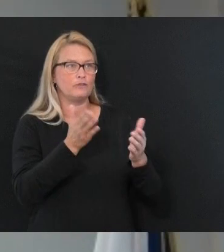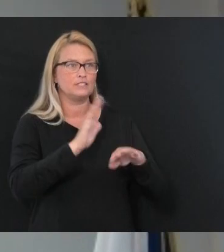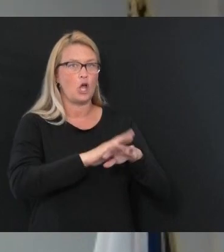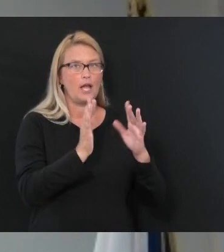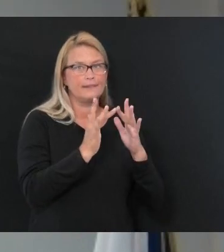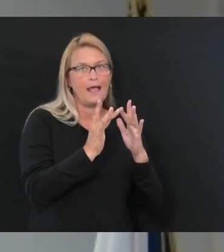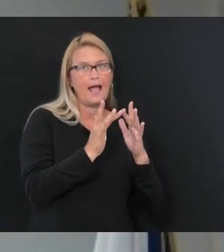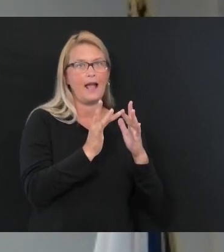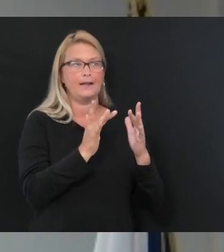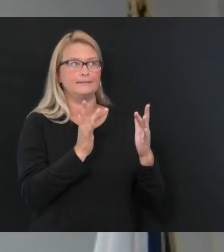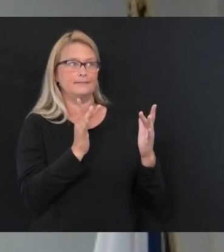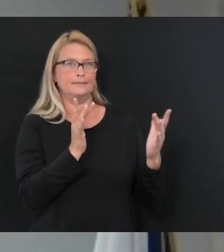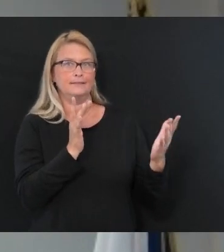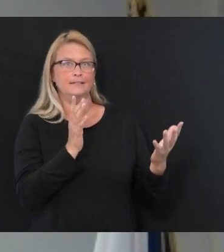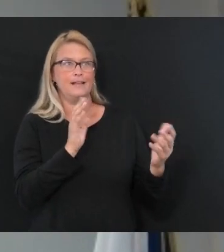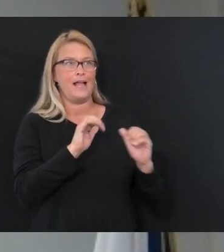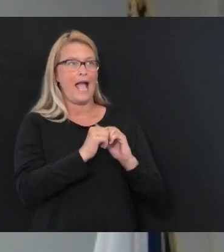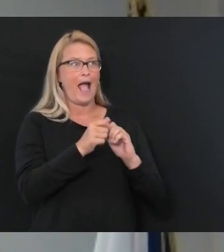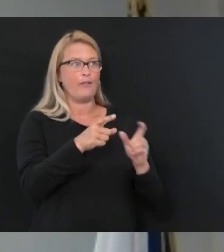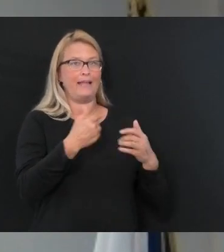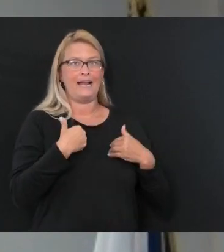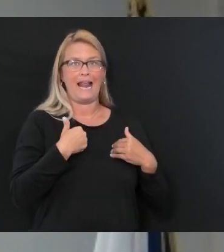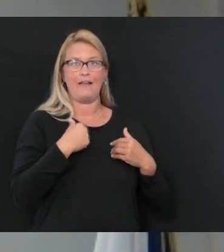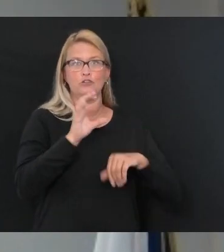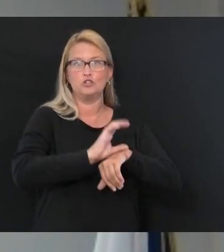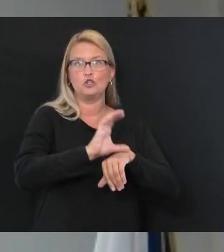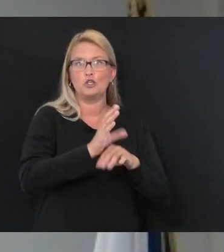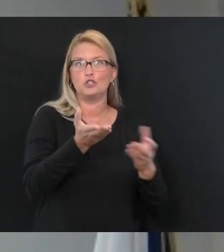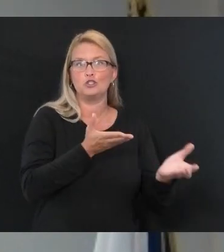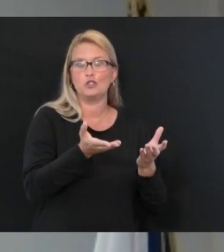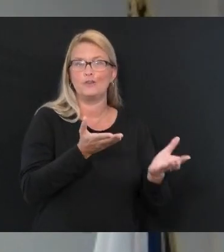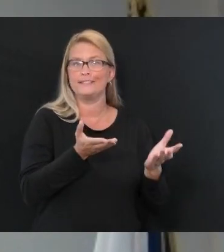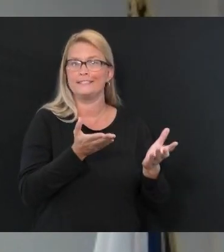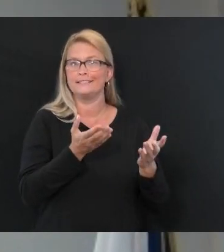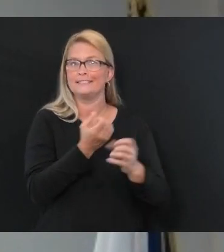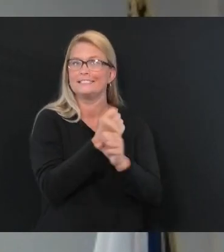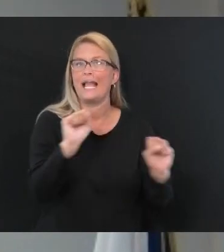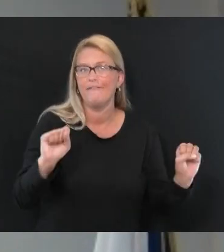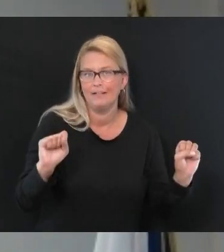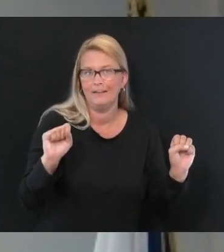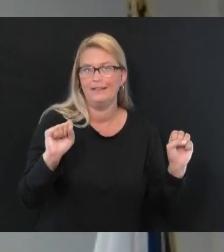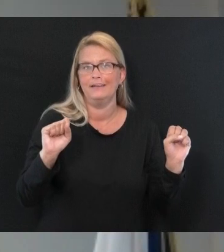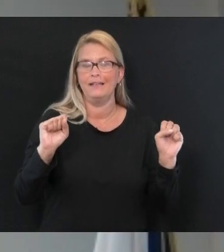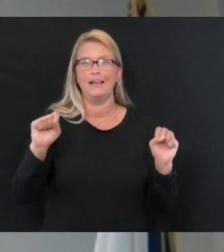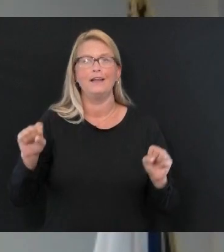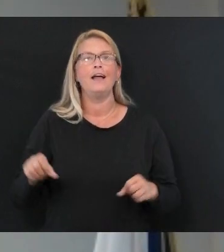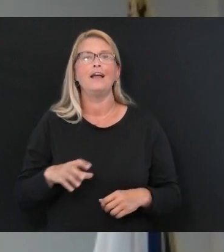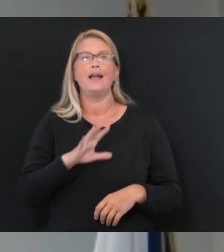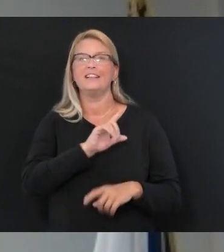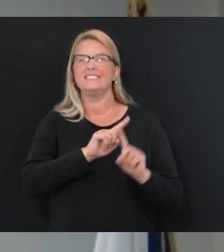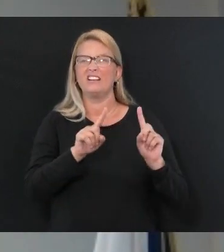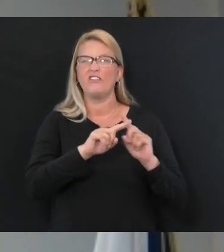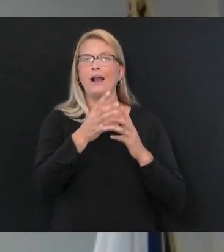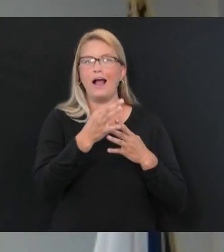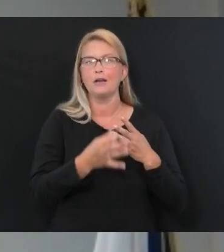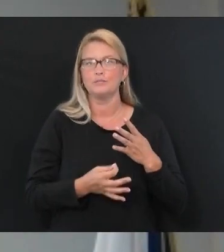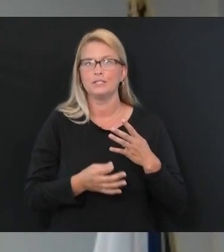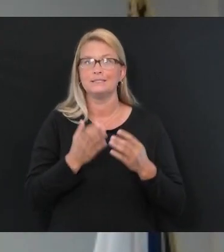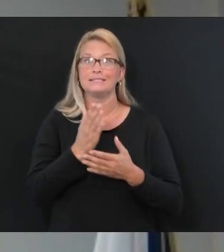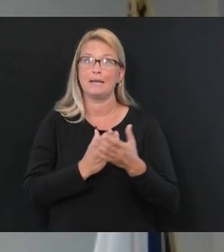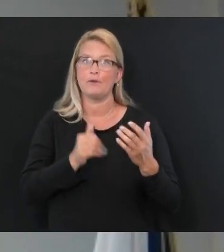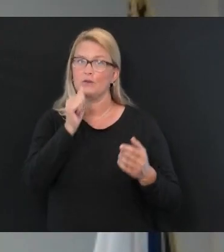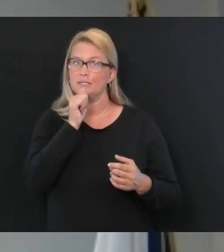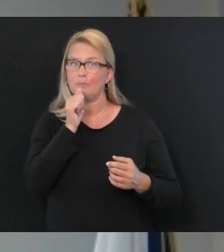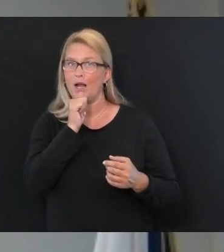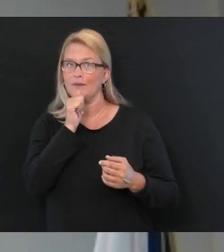out ways they can hold services safely, whether it's through masks or other mitigation efforts. And a lot of it is private. They did feel like they were